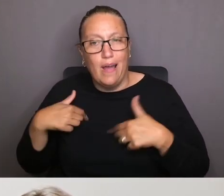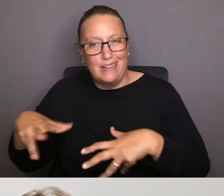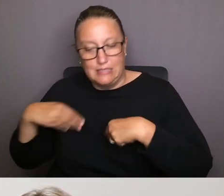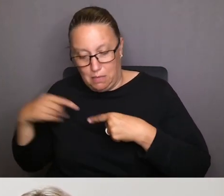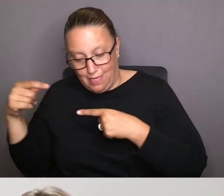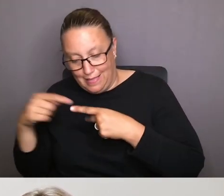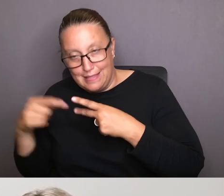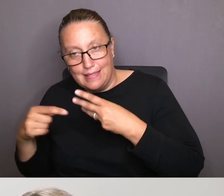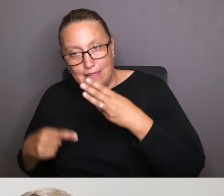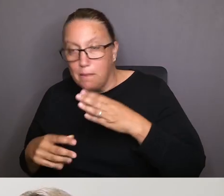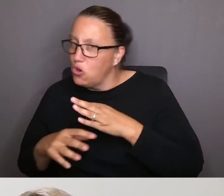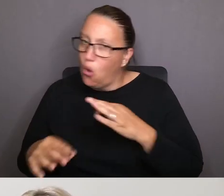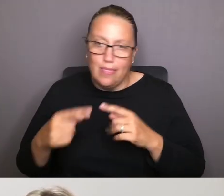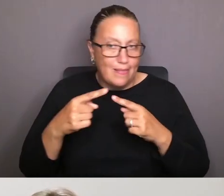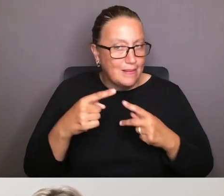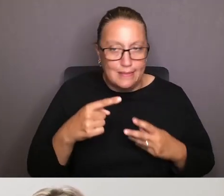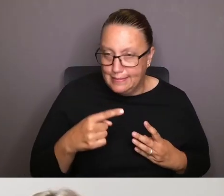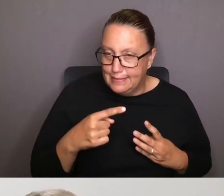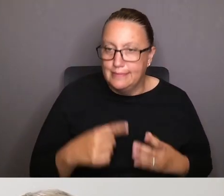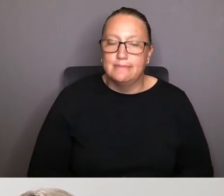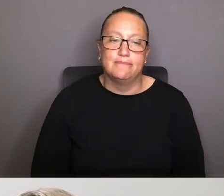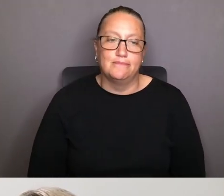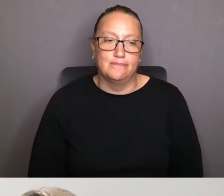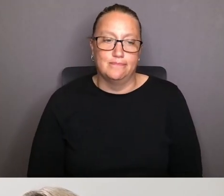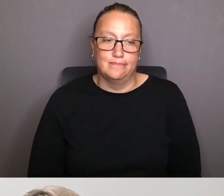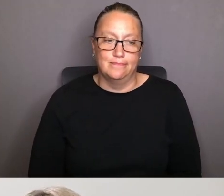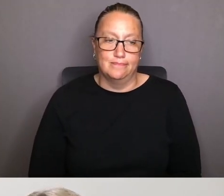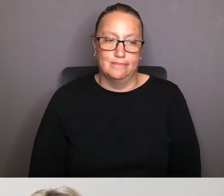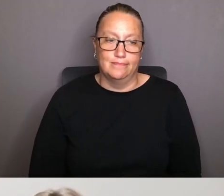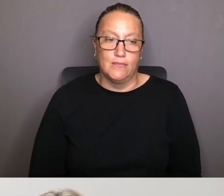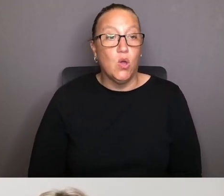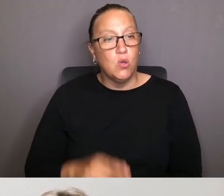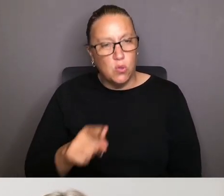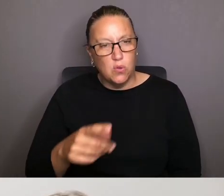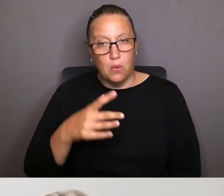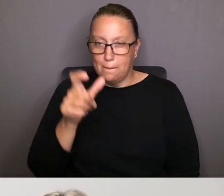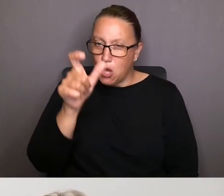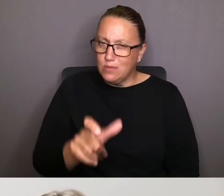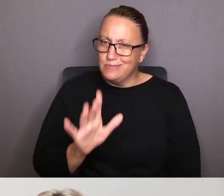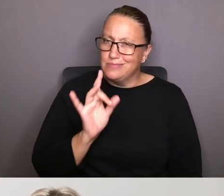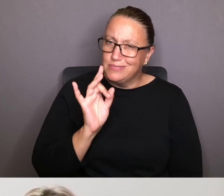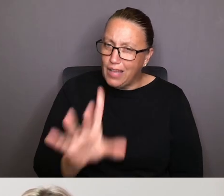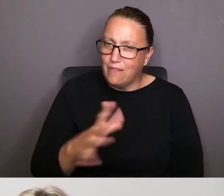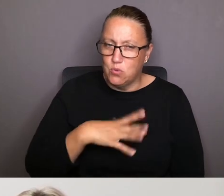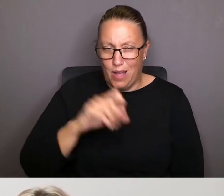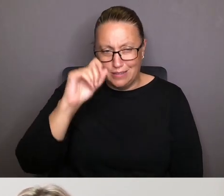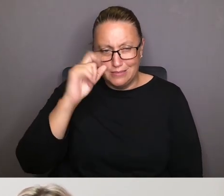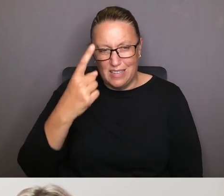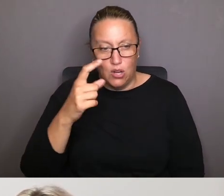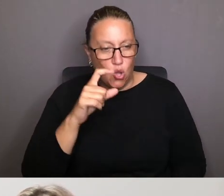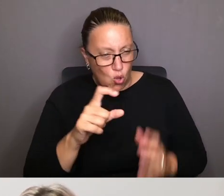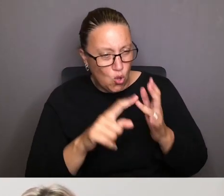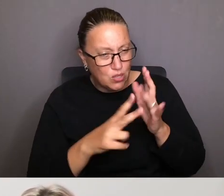help people to understand what it means for them around what consent and permission and boundaries look like for them. And then